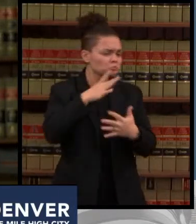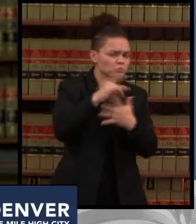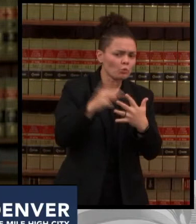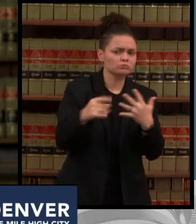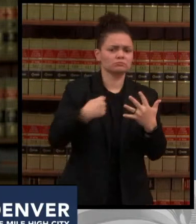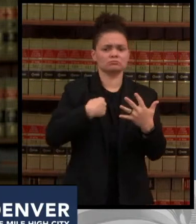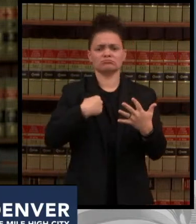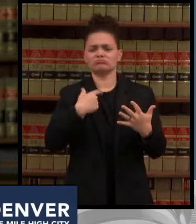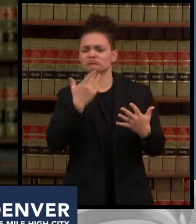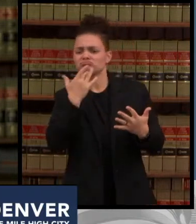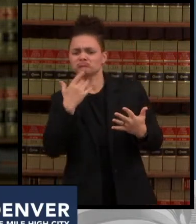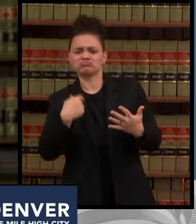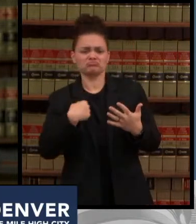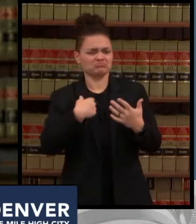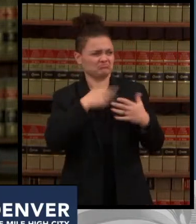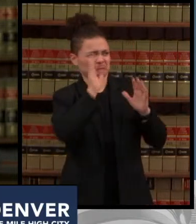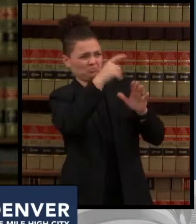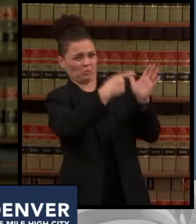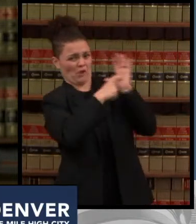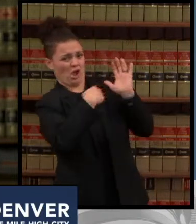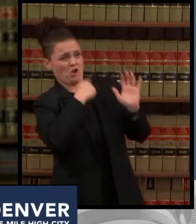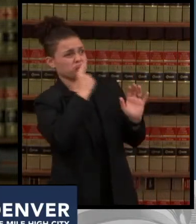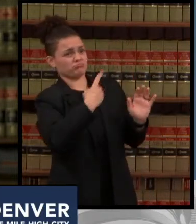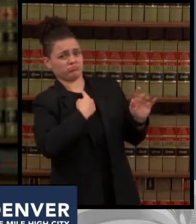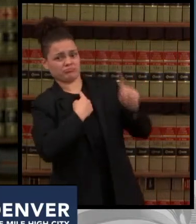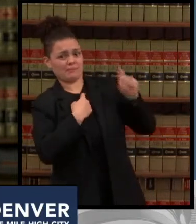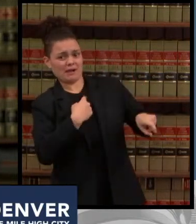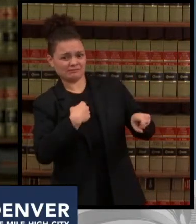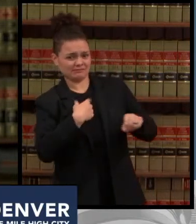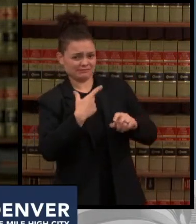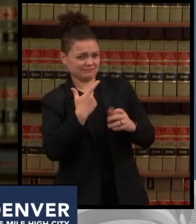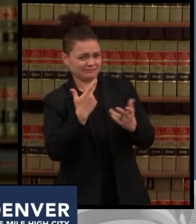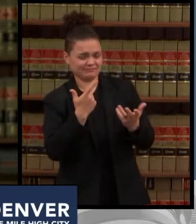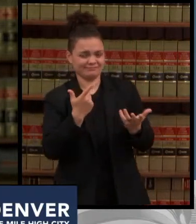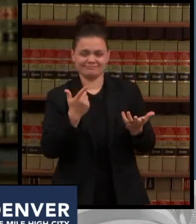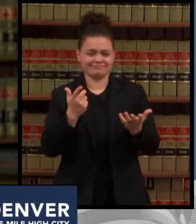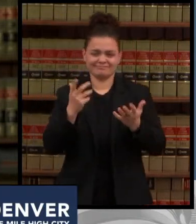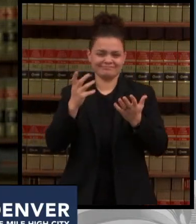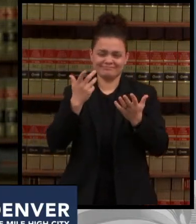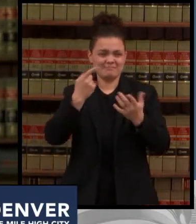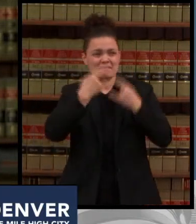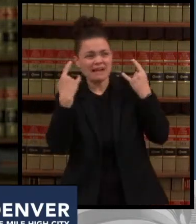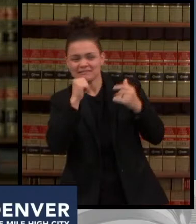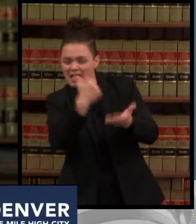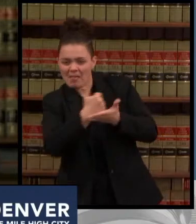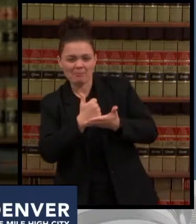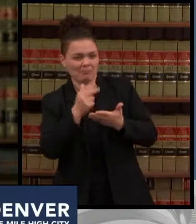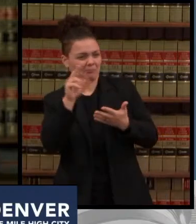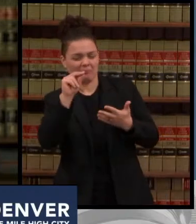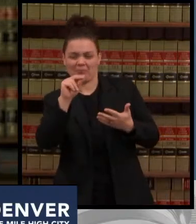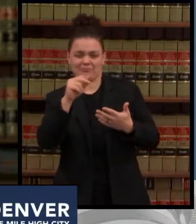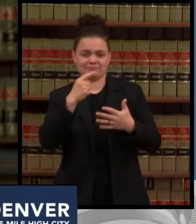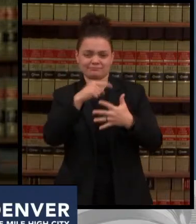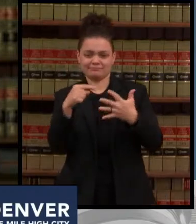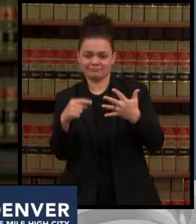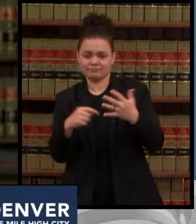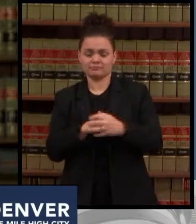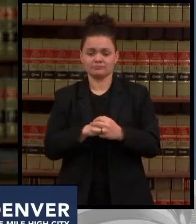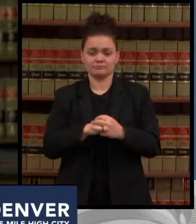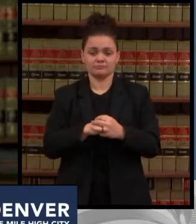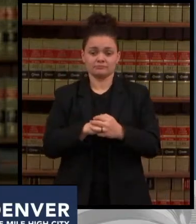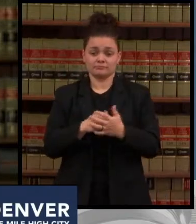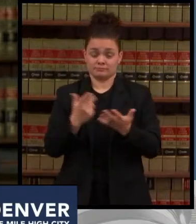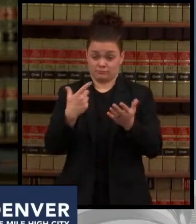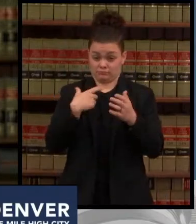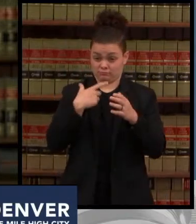shouldn't be vaccine passports, there shouldn't be face coverings. And yet we have about 1,200 people right now